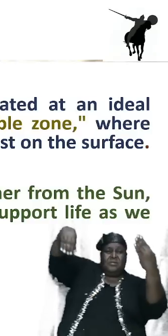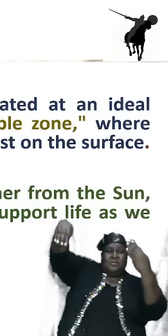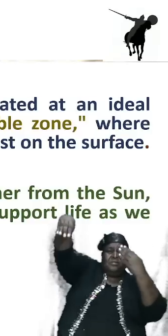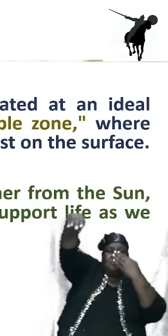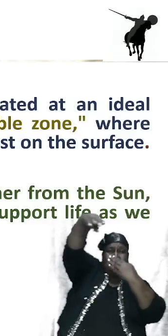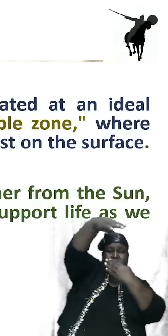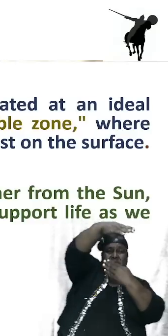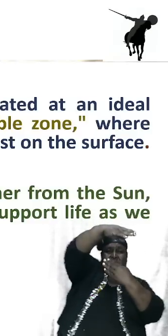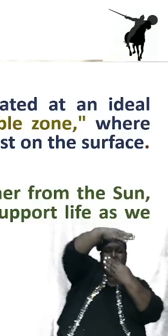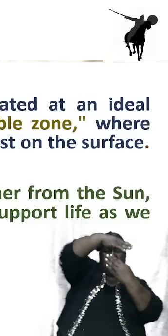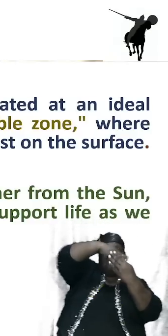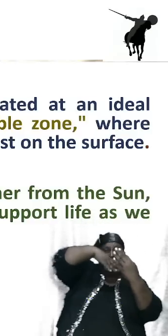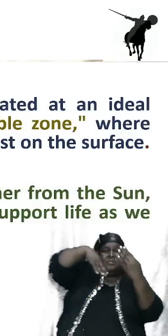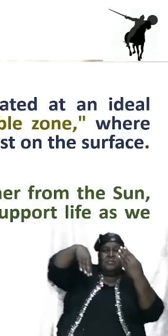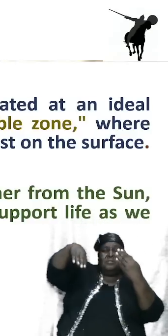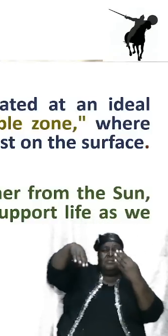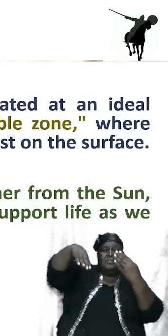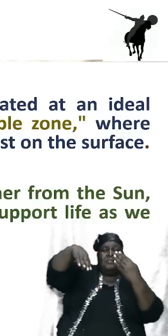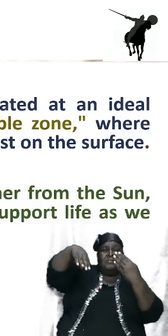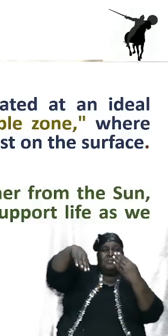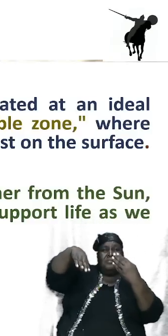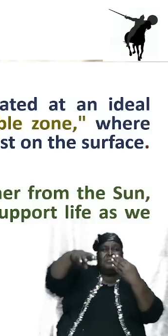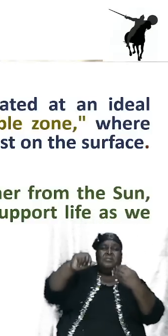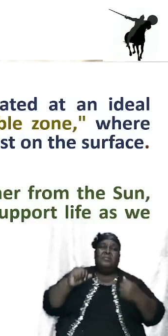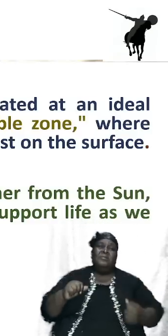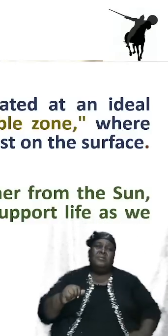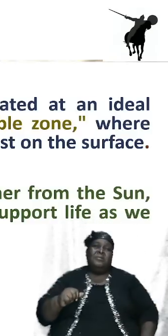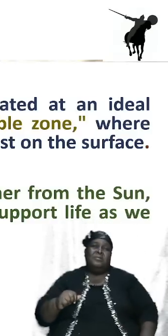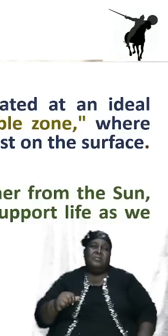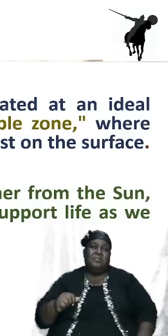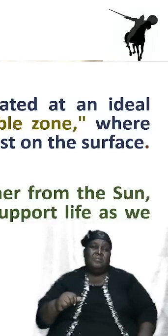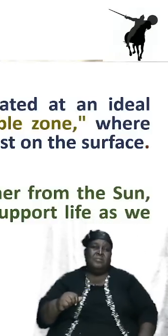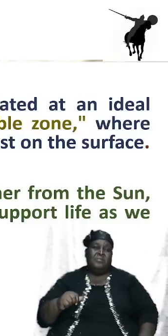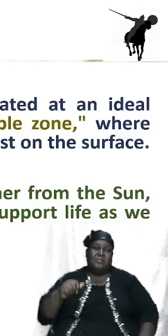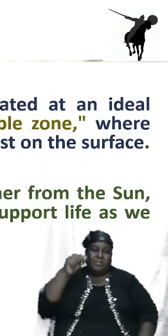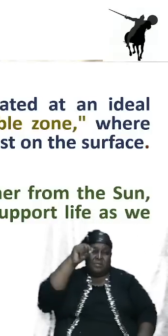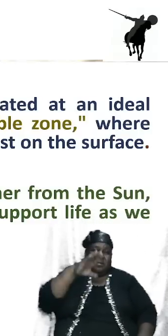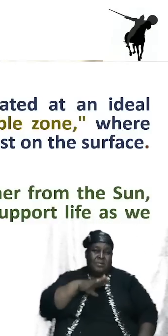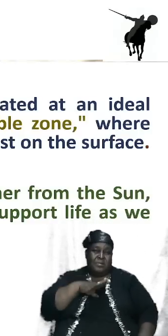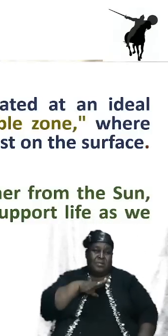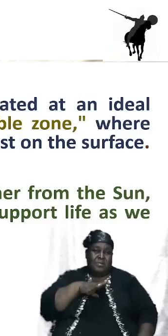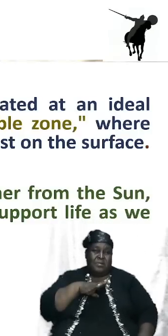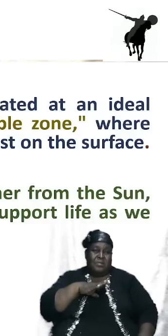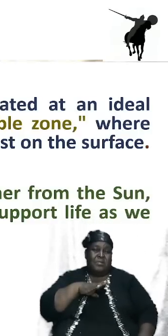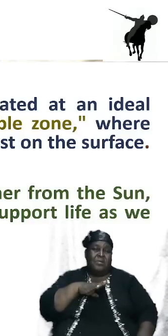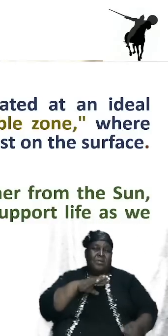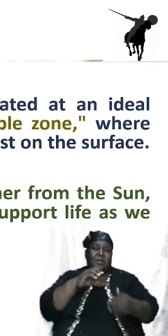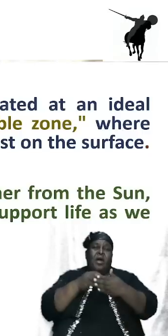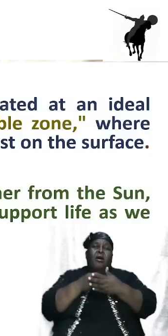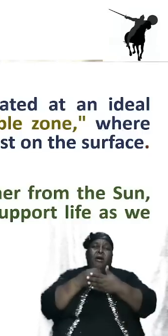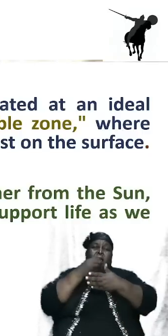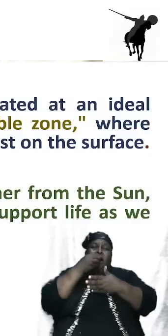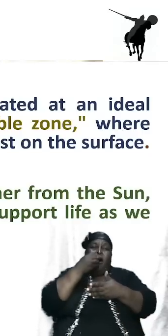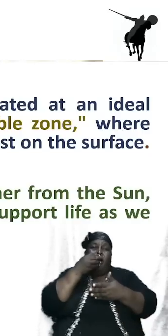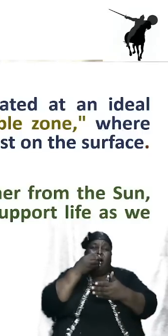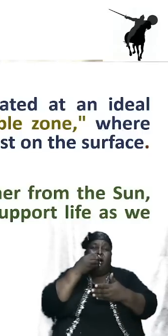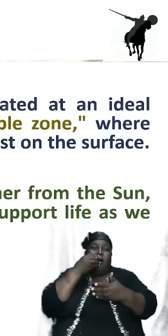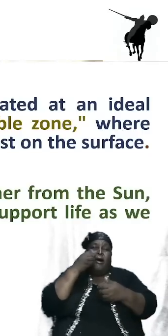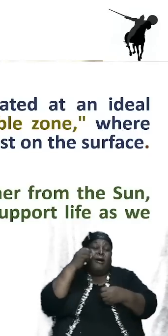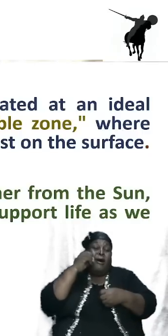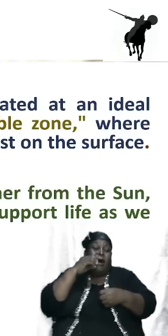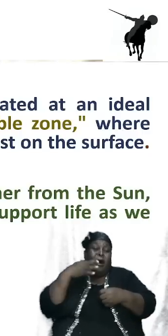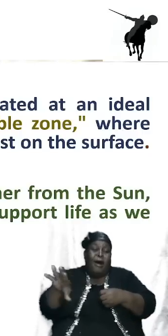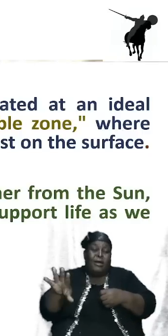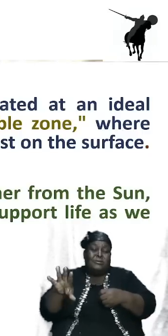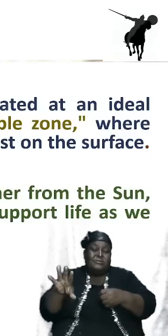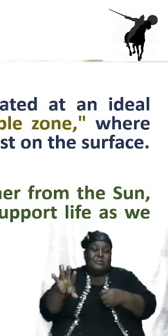Goldilocks zone. You know Goldilocks? Was it Goldilocks who was the one who said the porridge was too hot and the porridge was too cold, but the